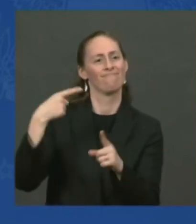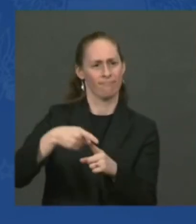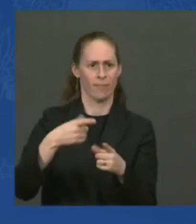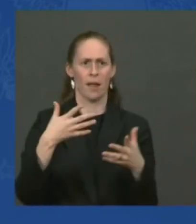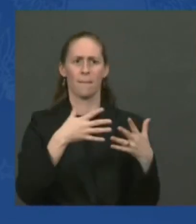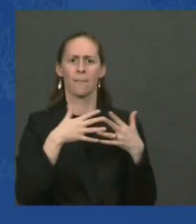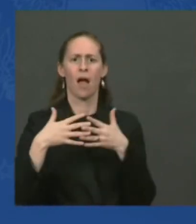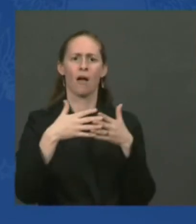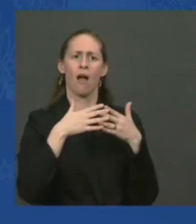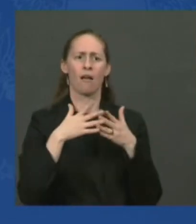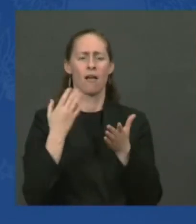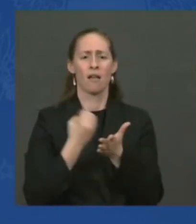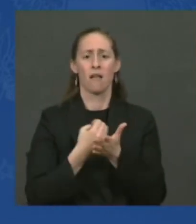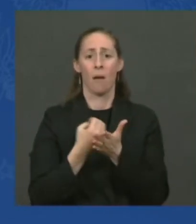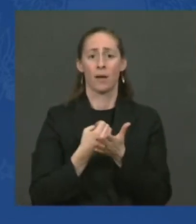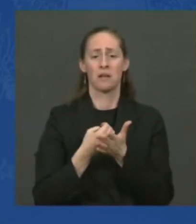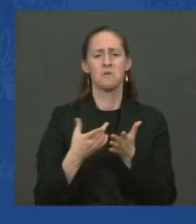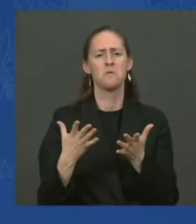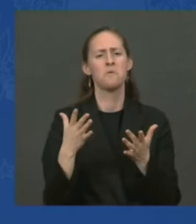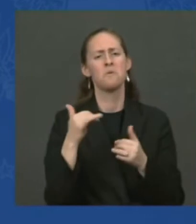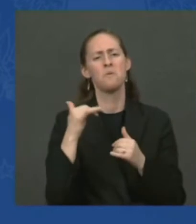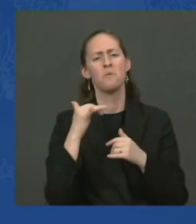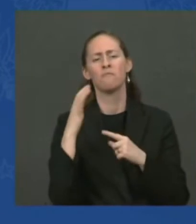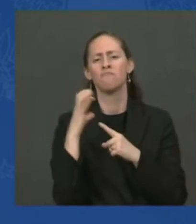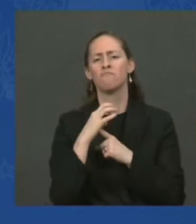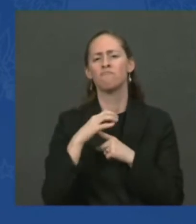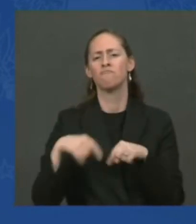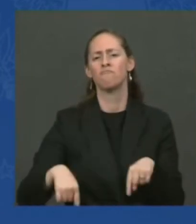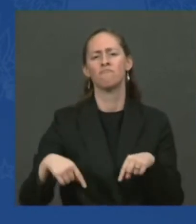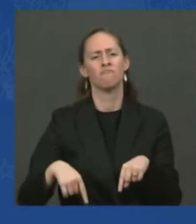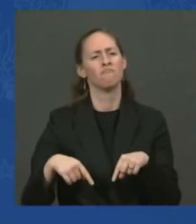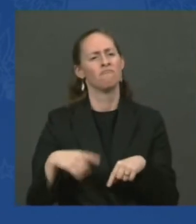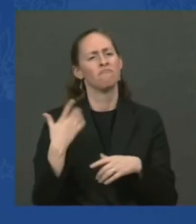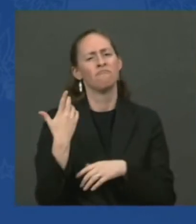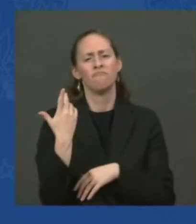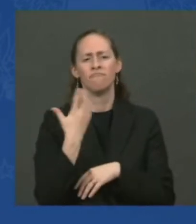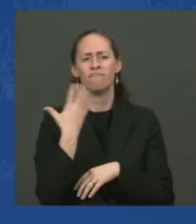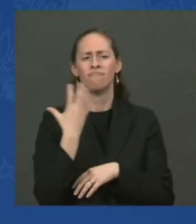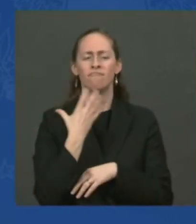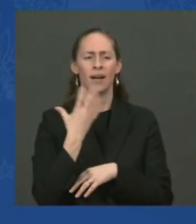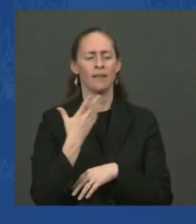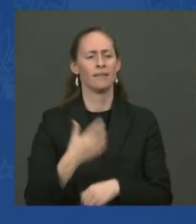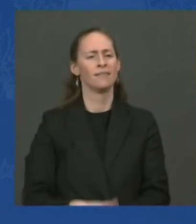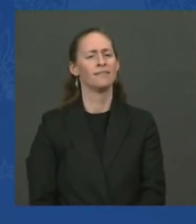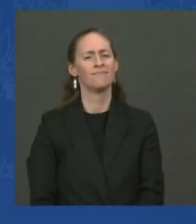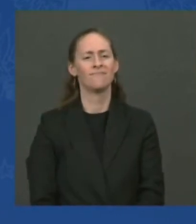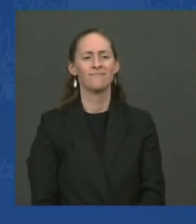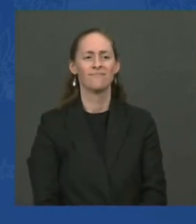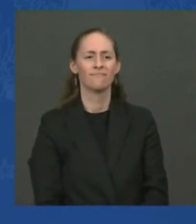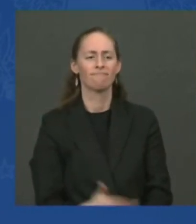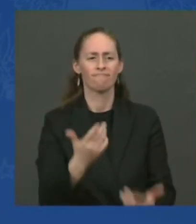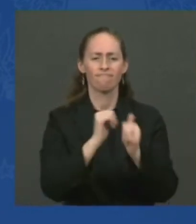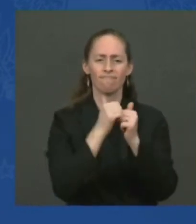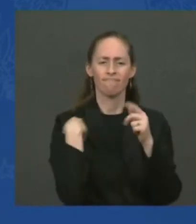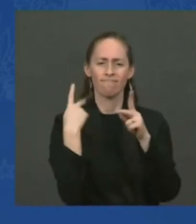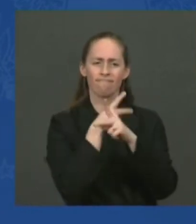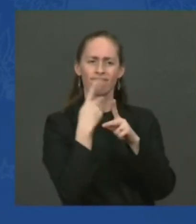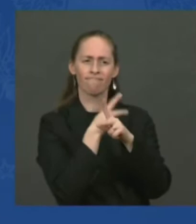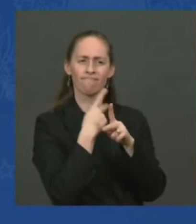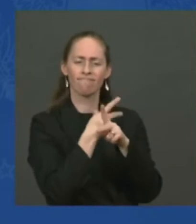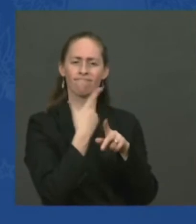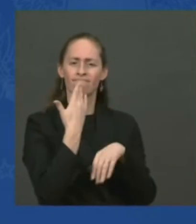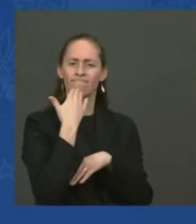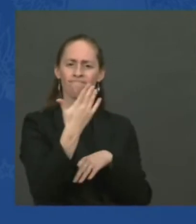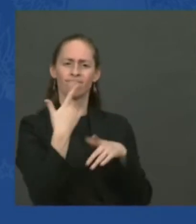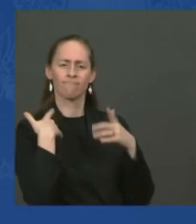talked about asserting American leadership around the world with the best and the safest roads, railroads, ports, airports. Here